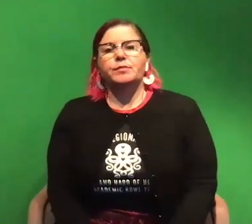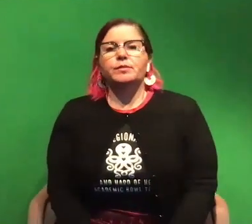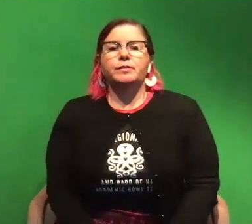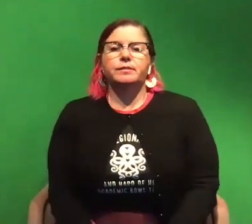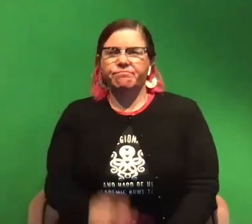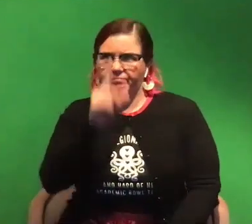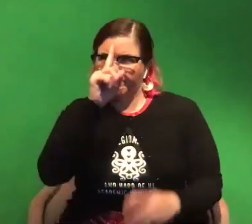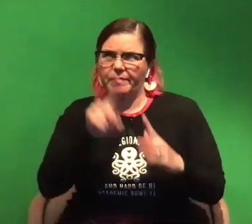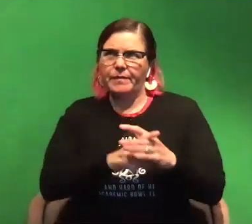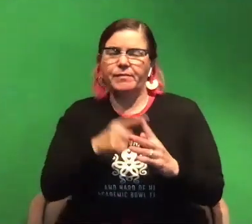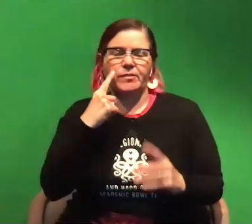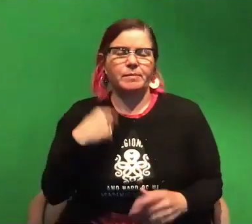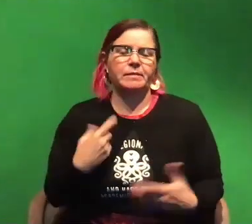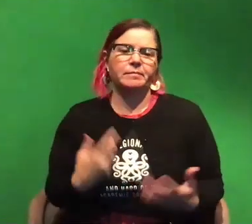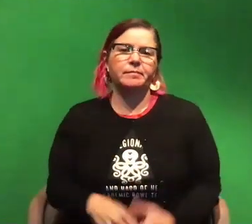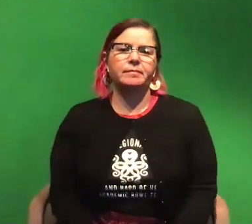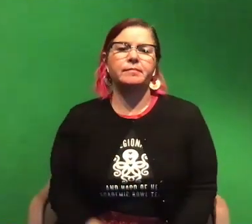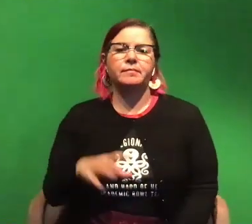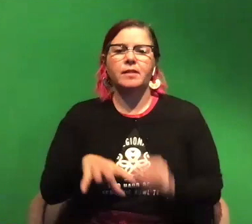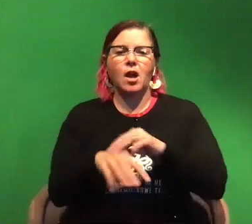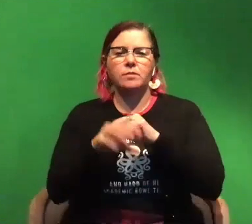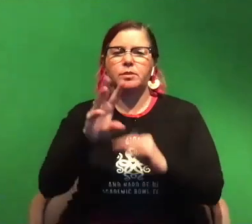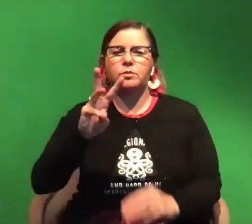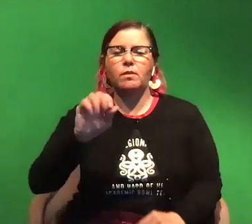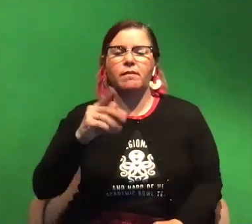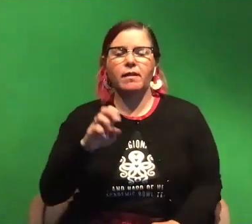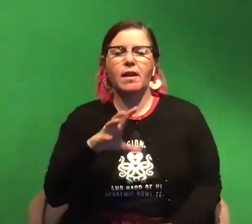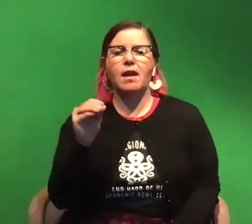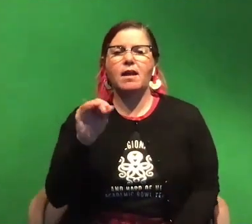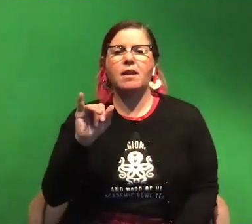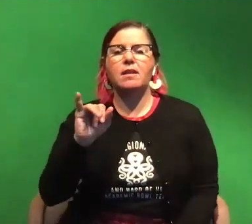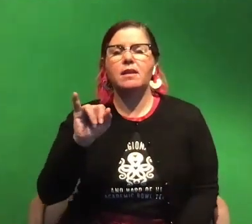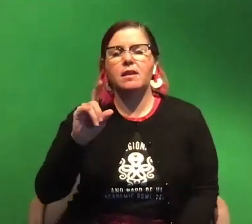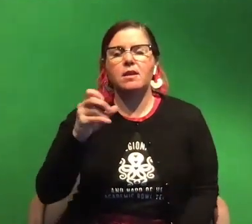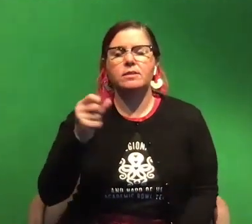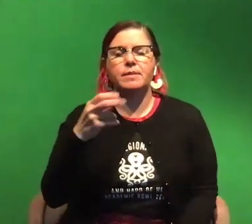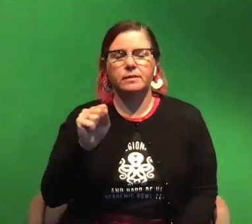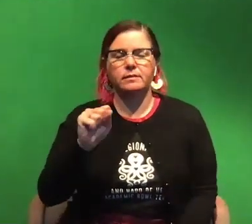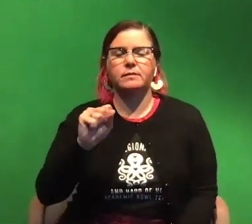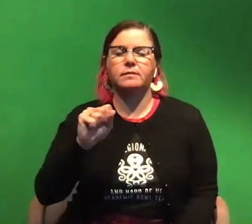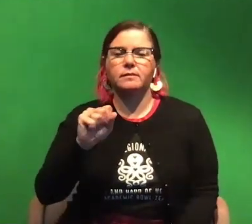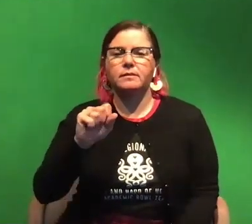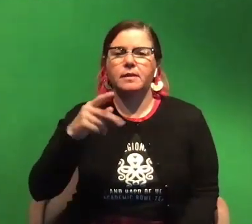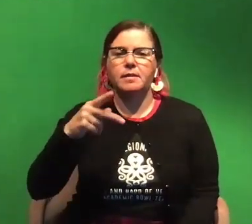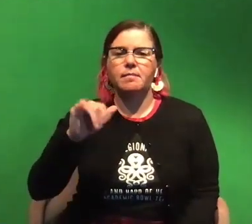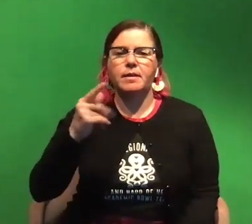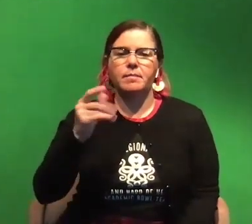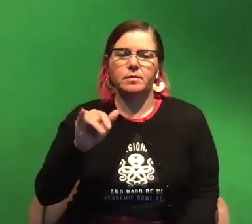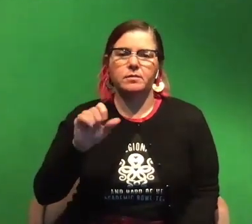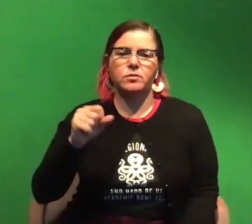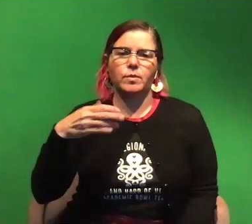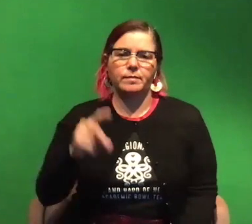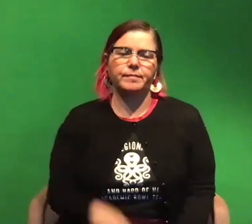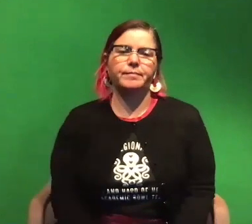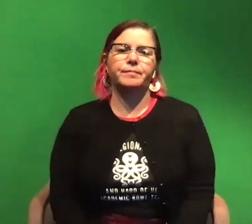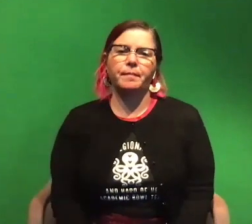come to mind. Octopus wolfi and the Idiocephalus pygmy squid, mm-hmm. native to like Indonesia, Australia area. Pygmy